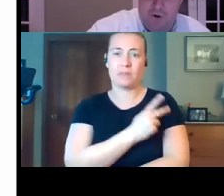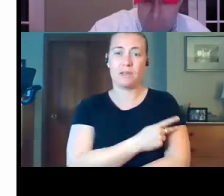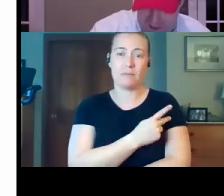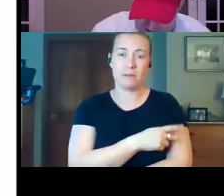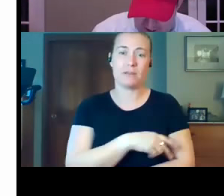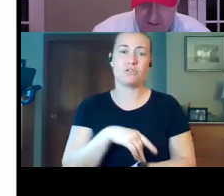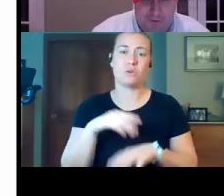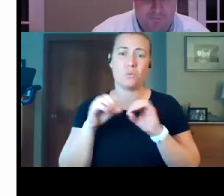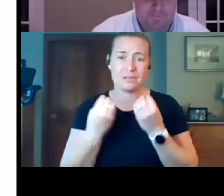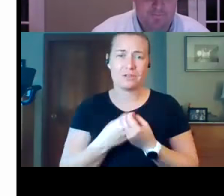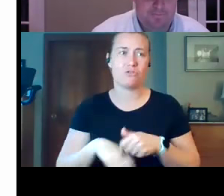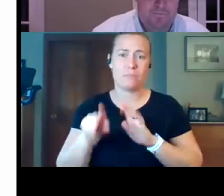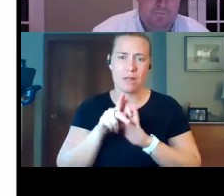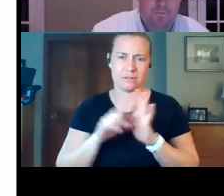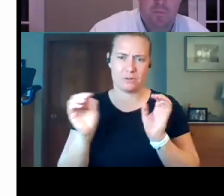organizational, or policy level.